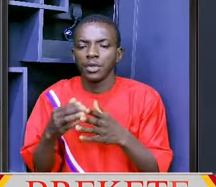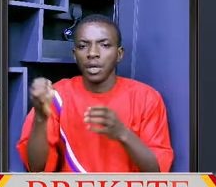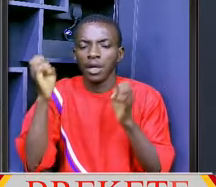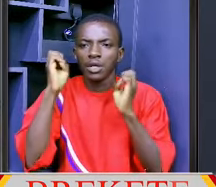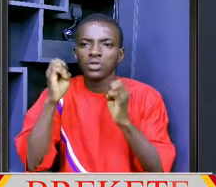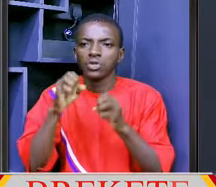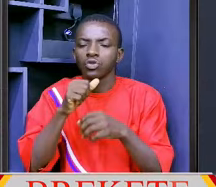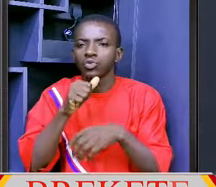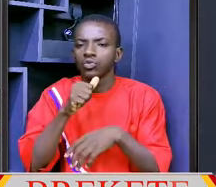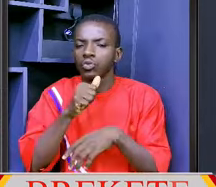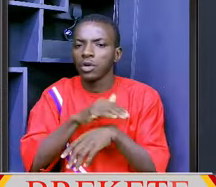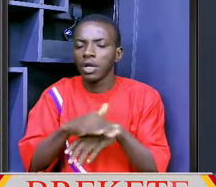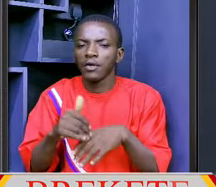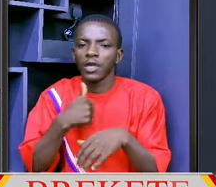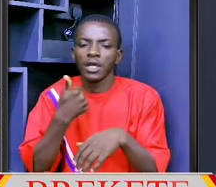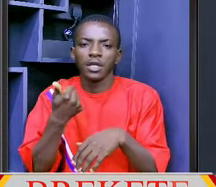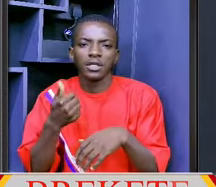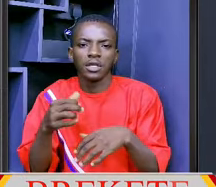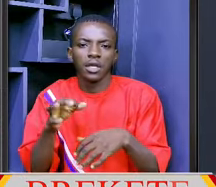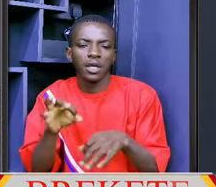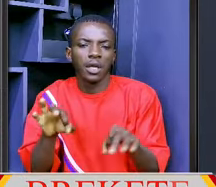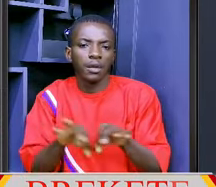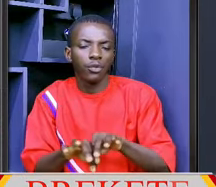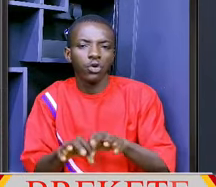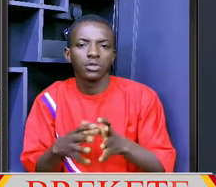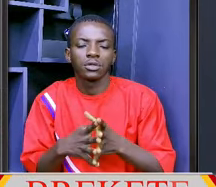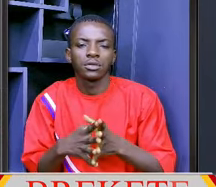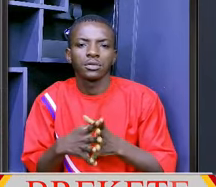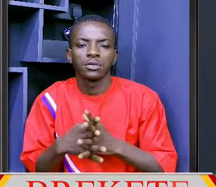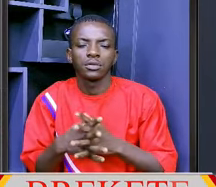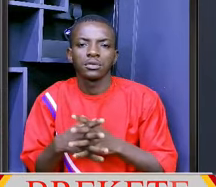Be ampanu kowaba.